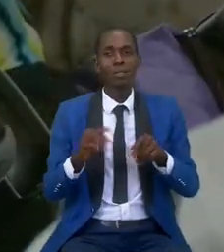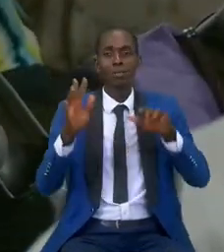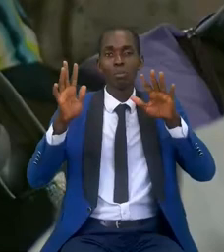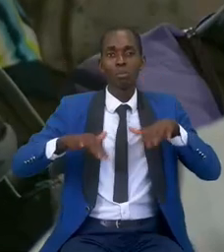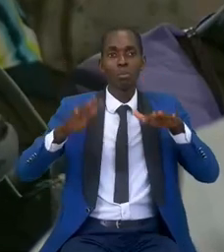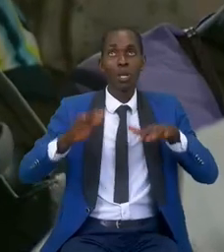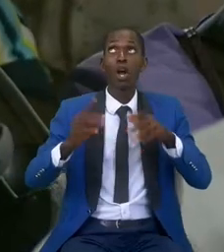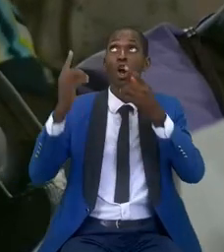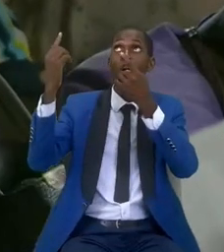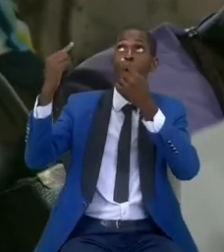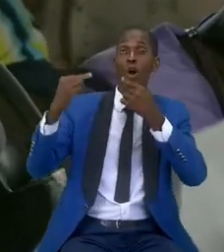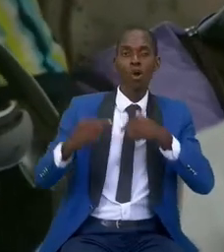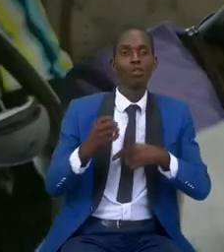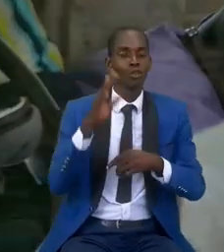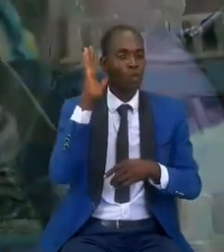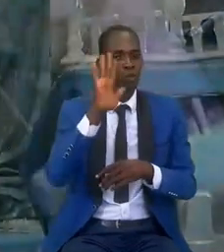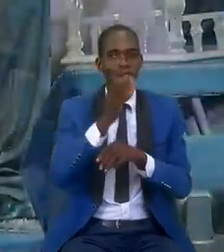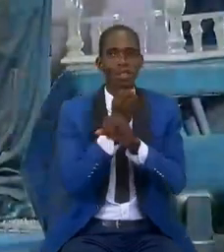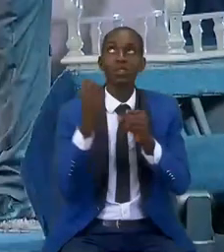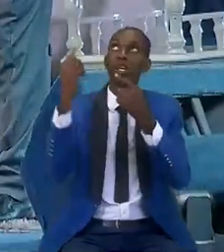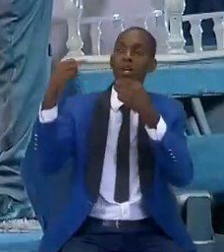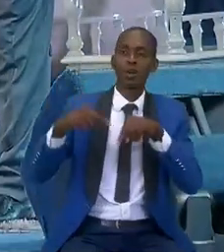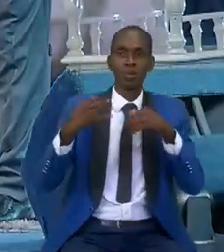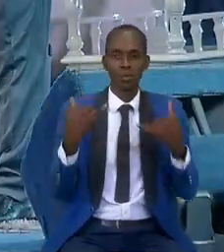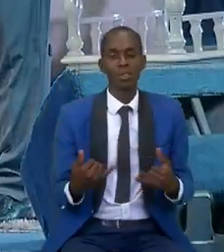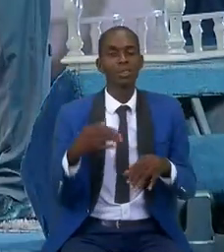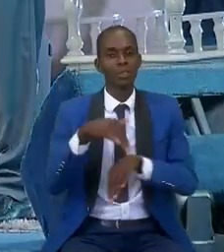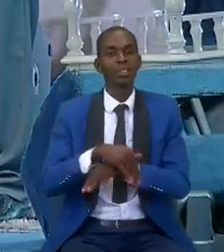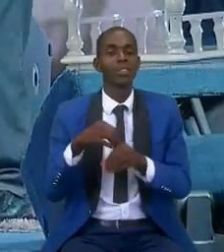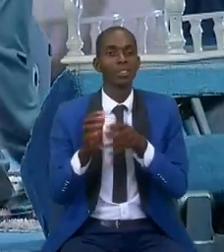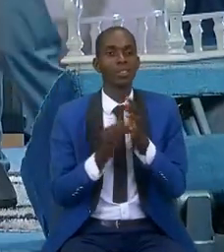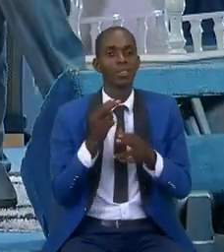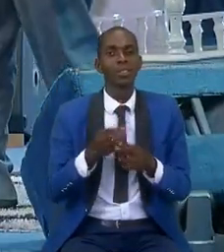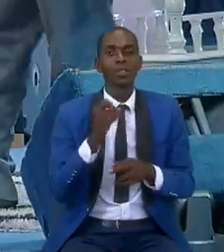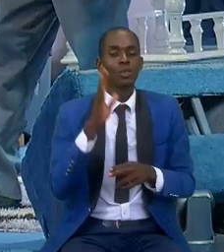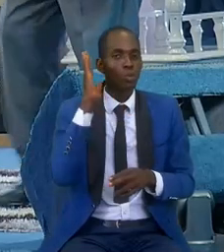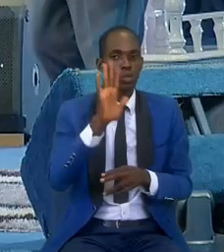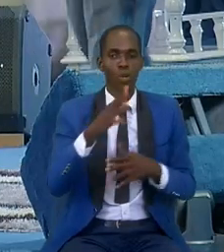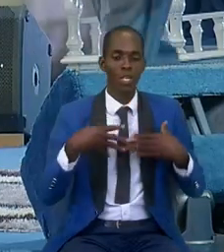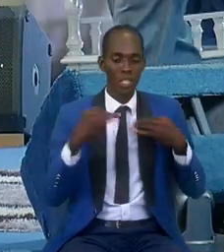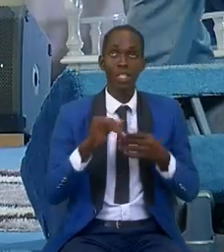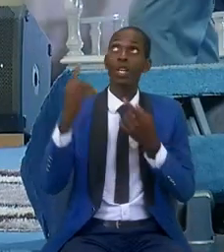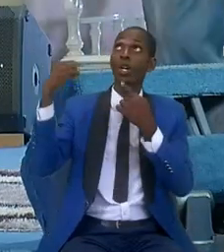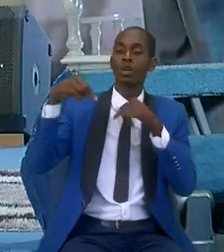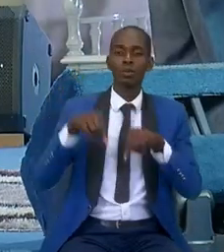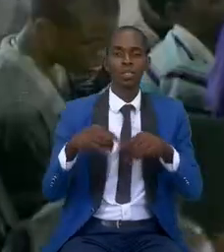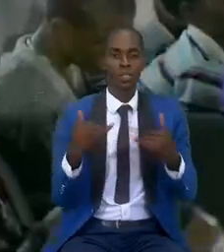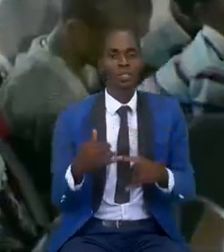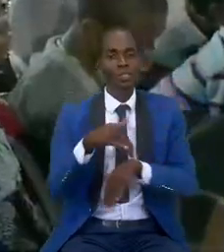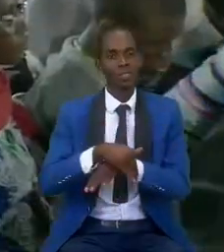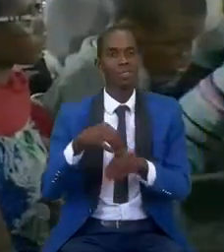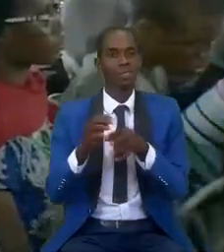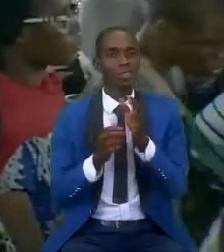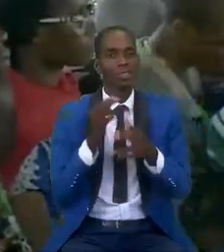you killing will come down to thee and so your deliverance will come down today as the rain coming